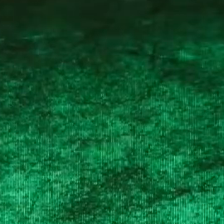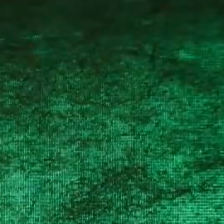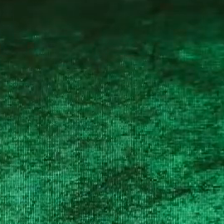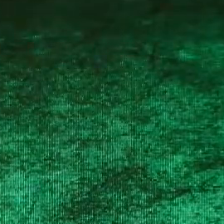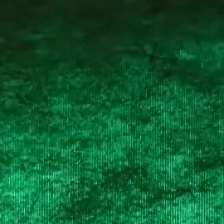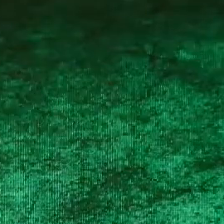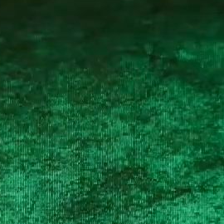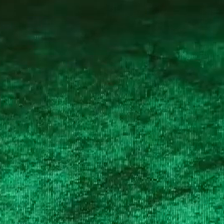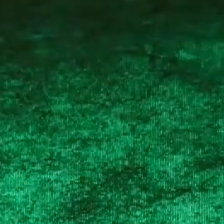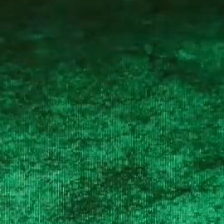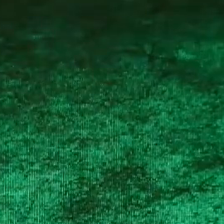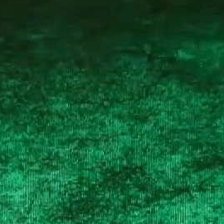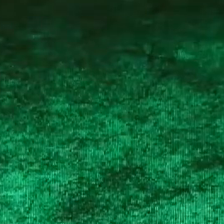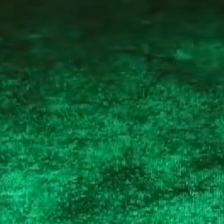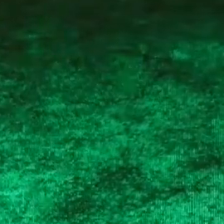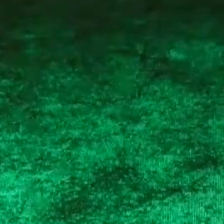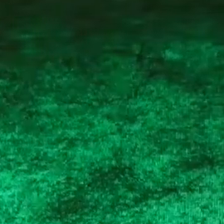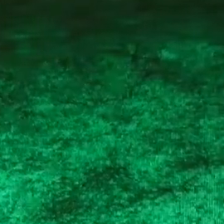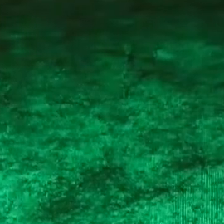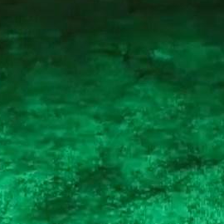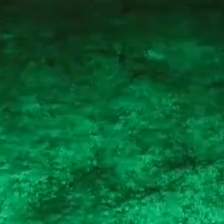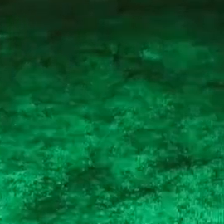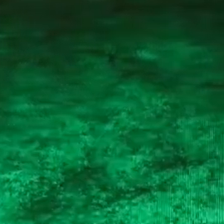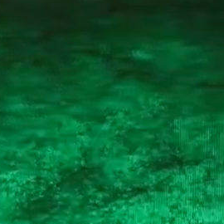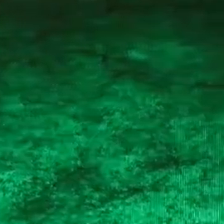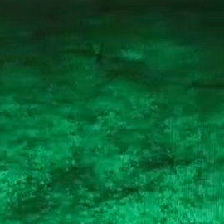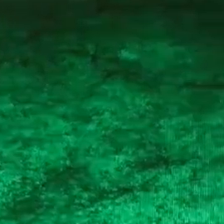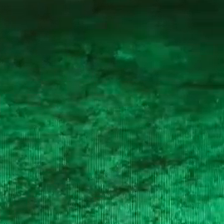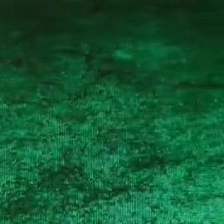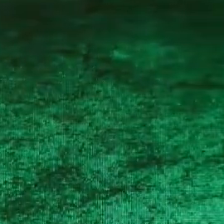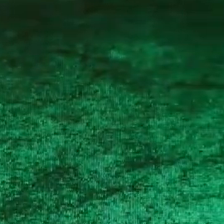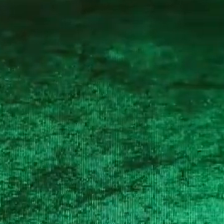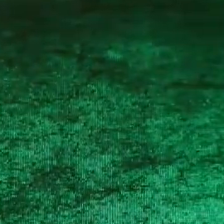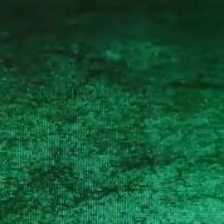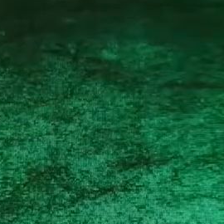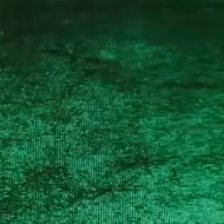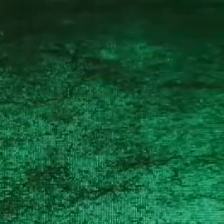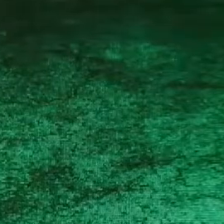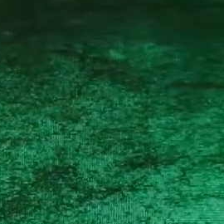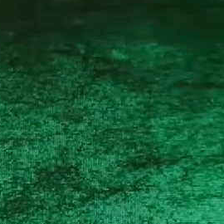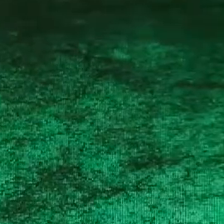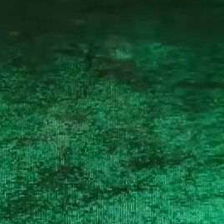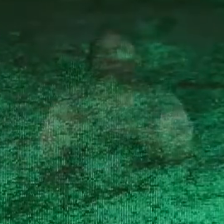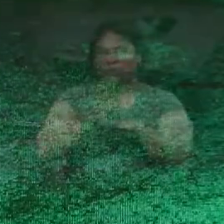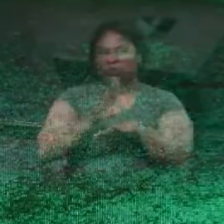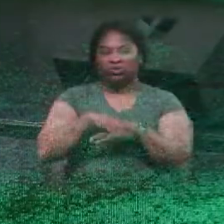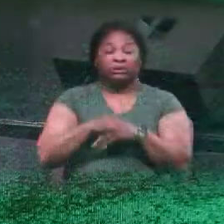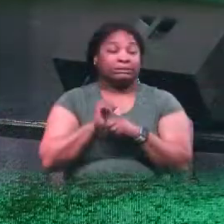leaving wondering what is all this about. This didn't happen in my last church.